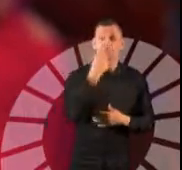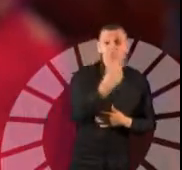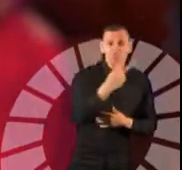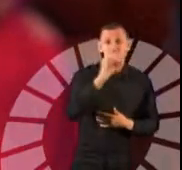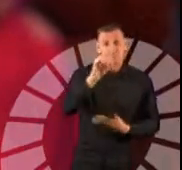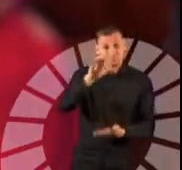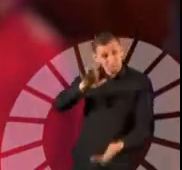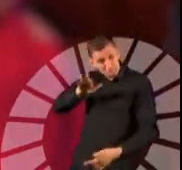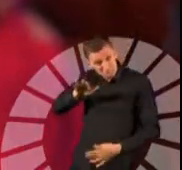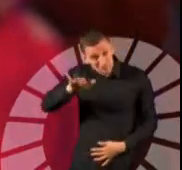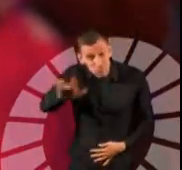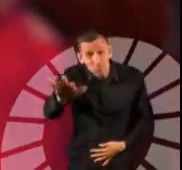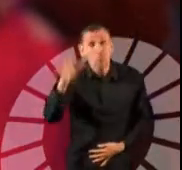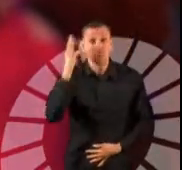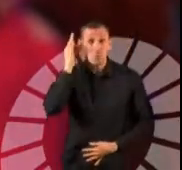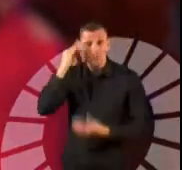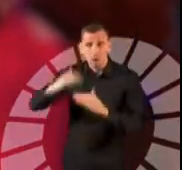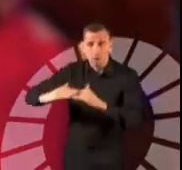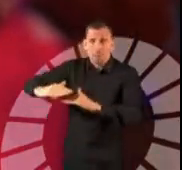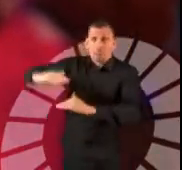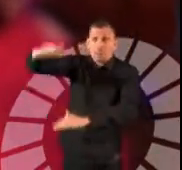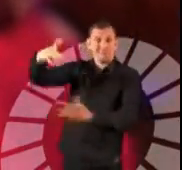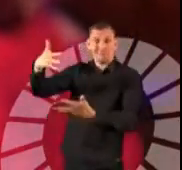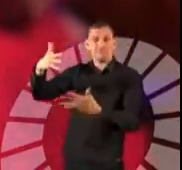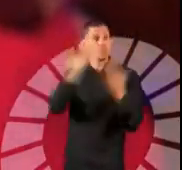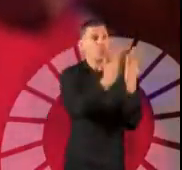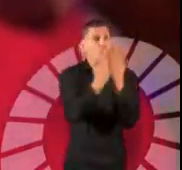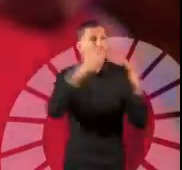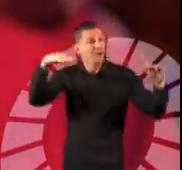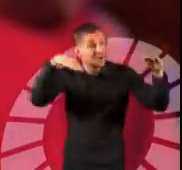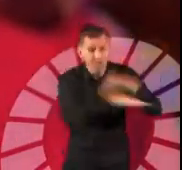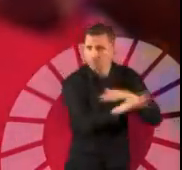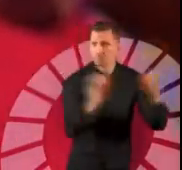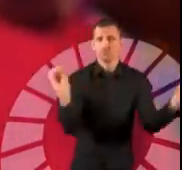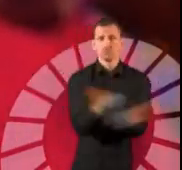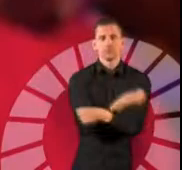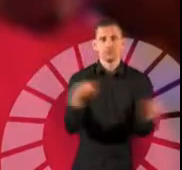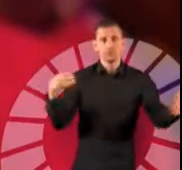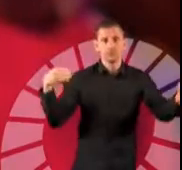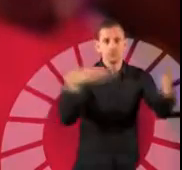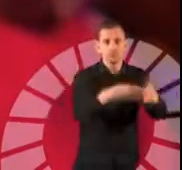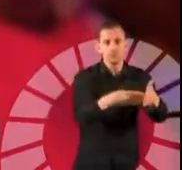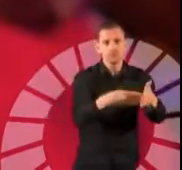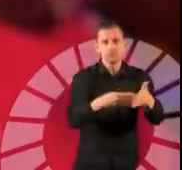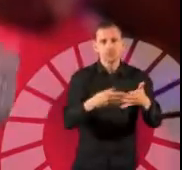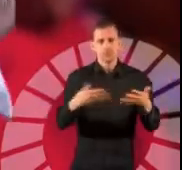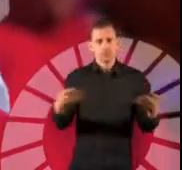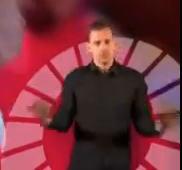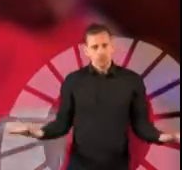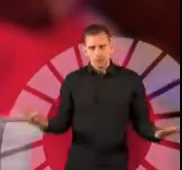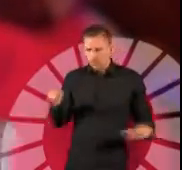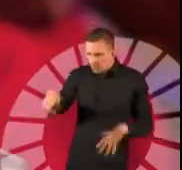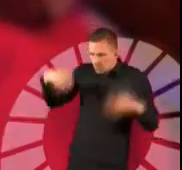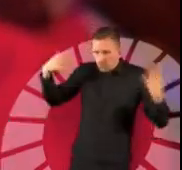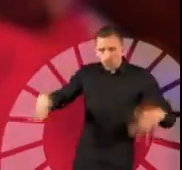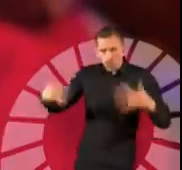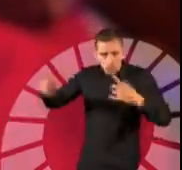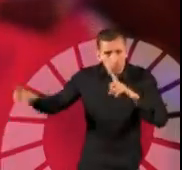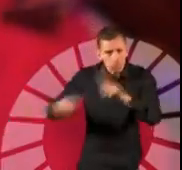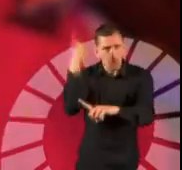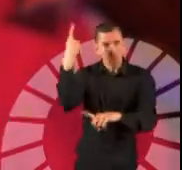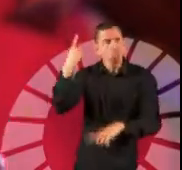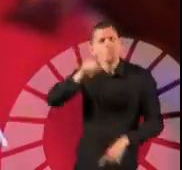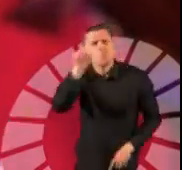It matters because educating girls, all of our girls, is the smartest investment a country can